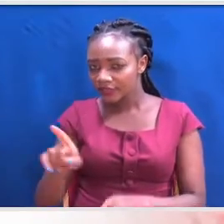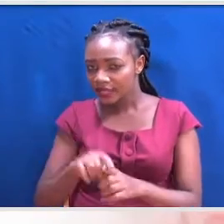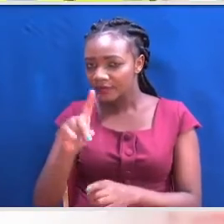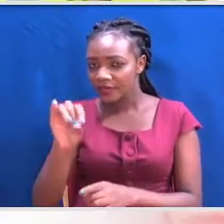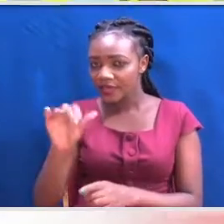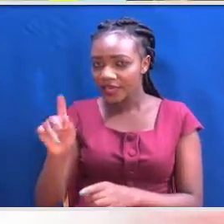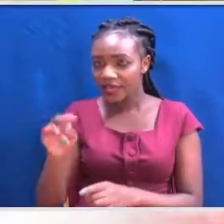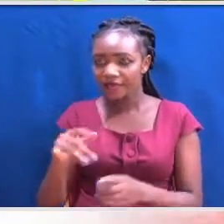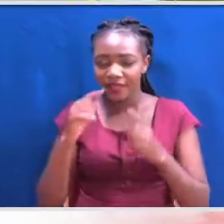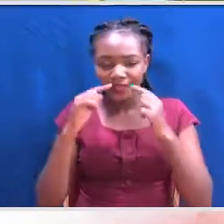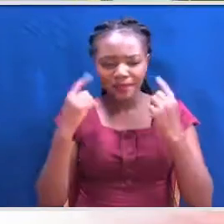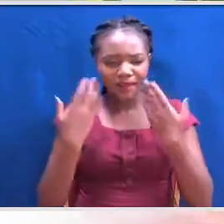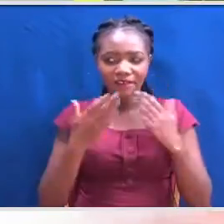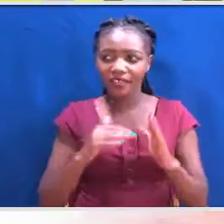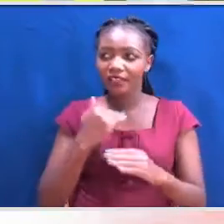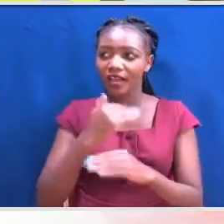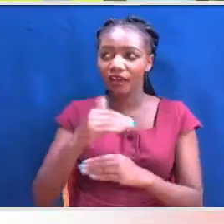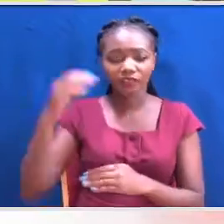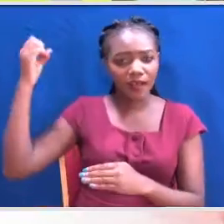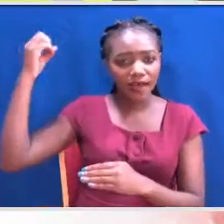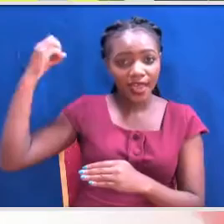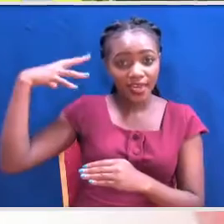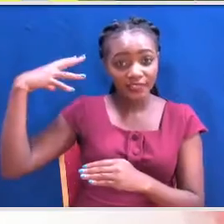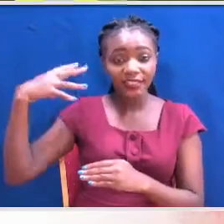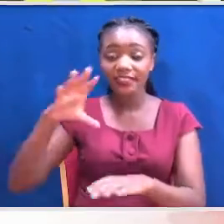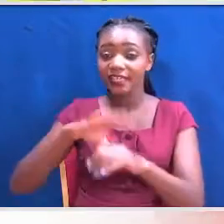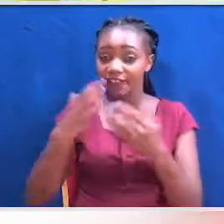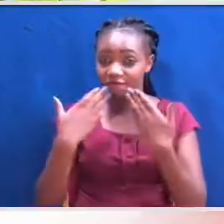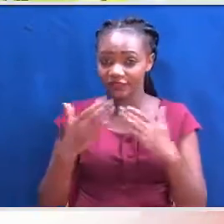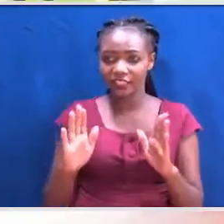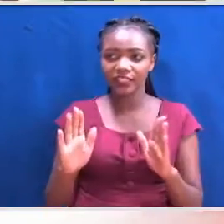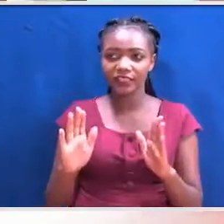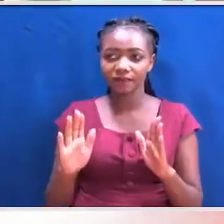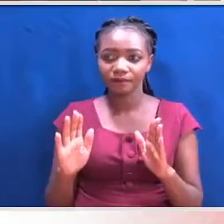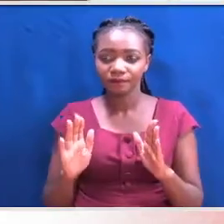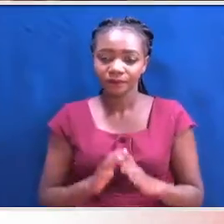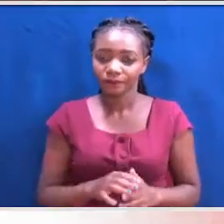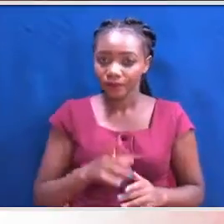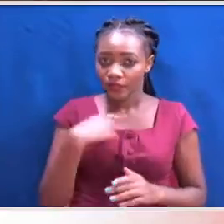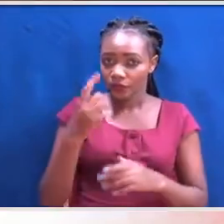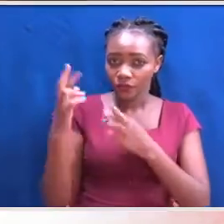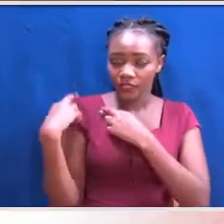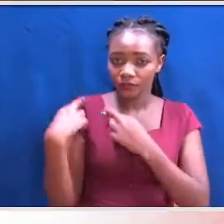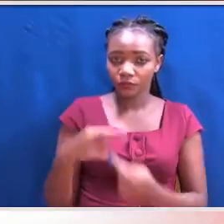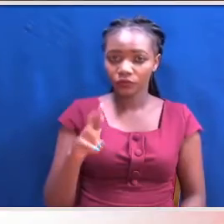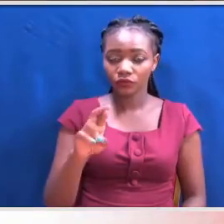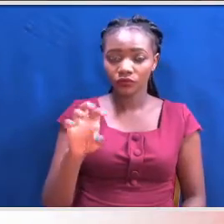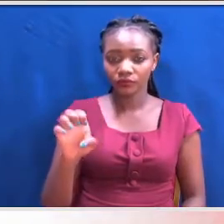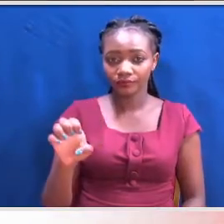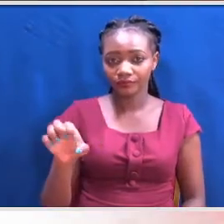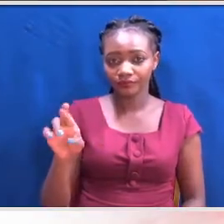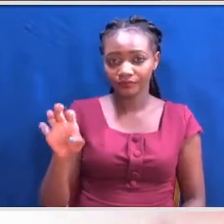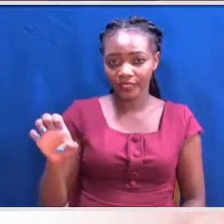can now smile after electric power was connected to their homes, courtesy of Rural Electrification and Renewable Energy